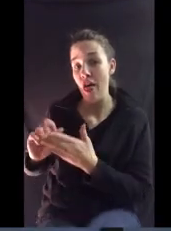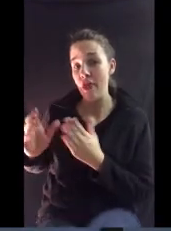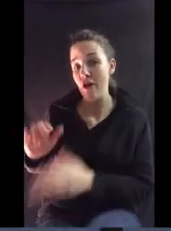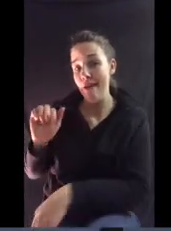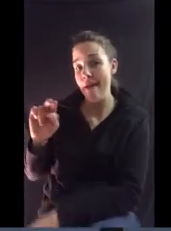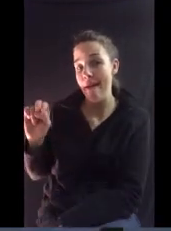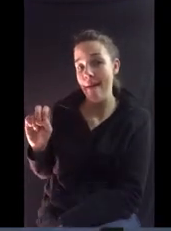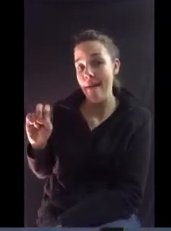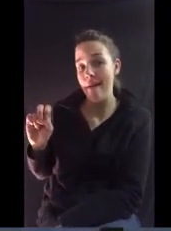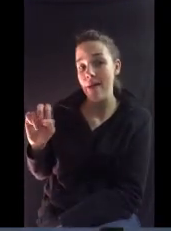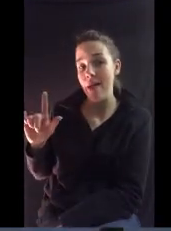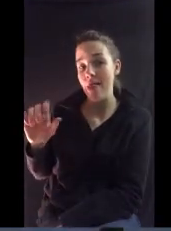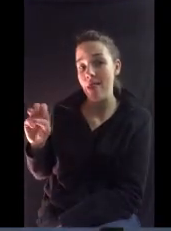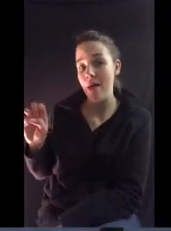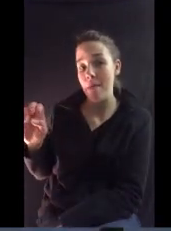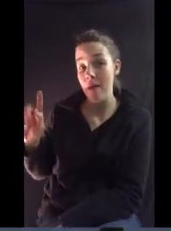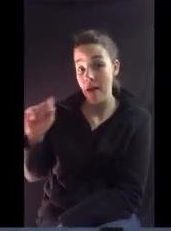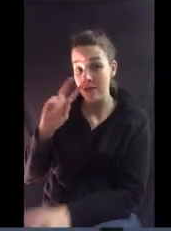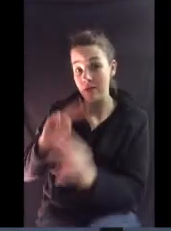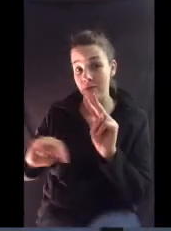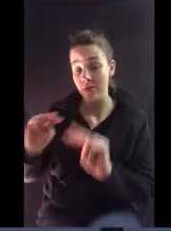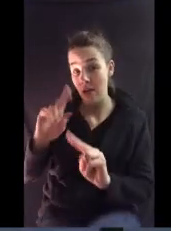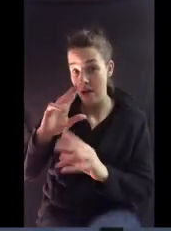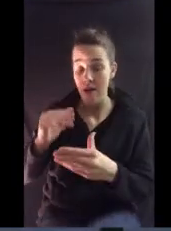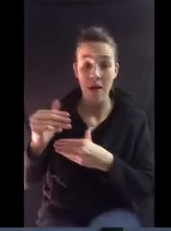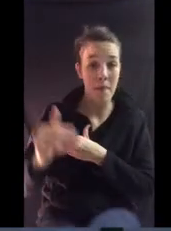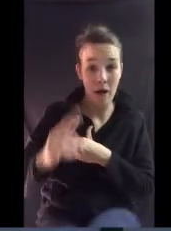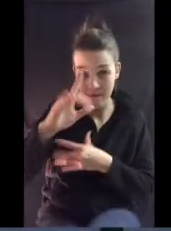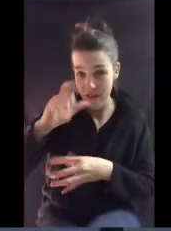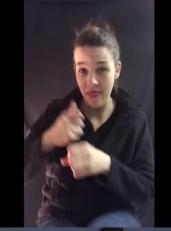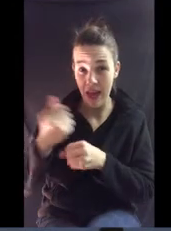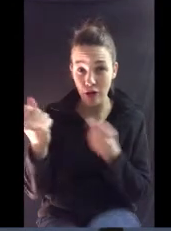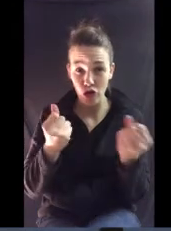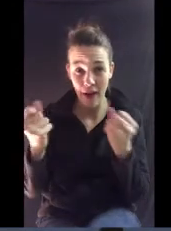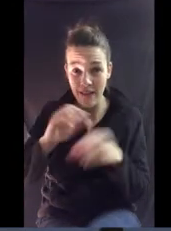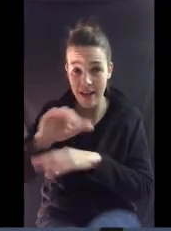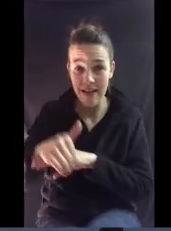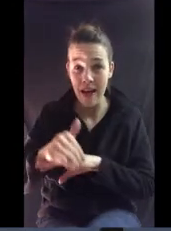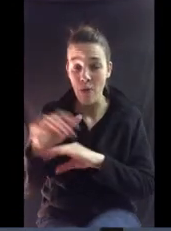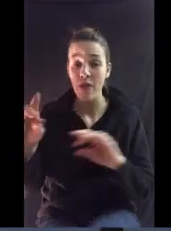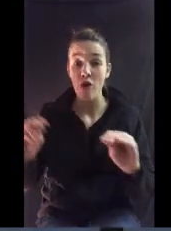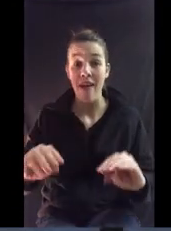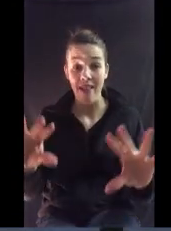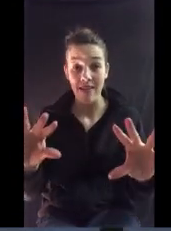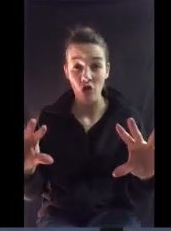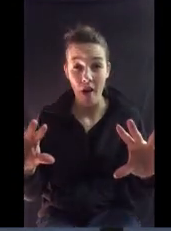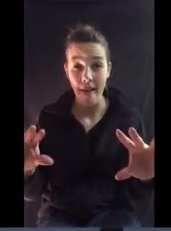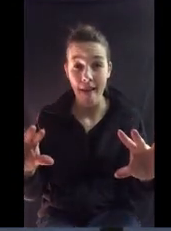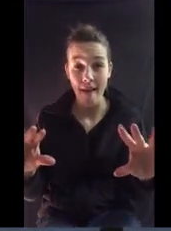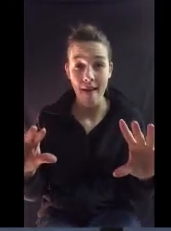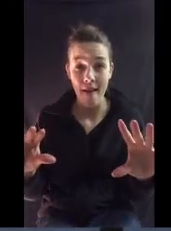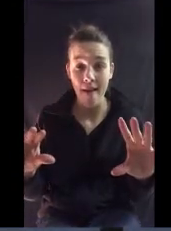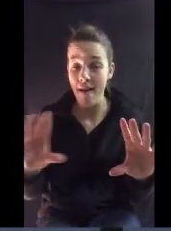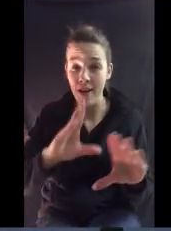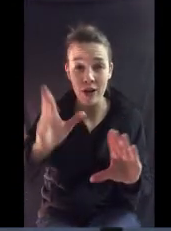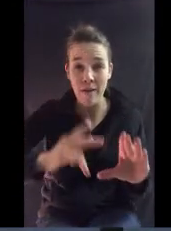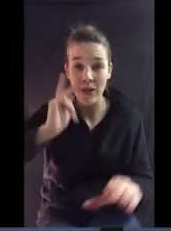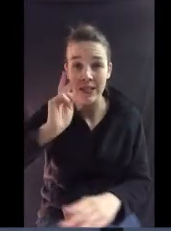popular author, Anne Lamott, who once observed that stepping out in faith is like driving at night with your headlights